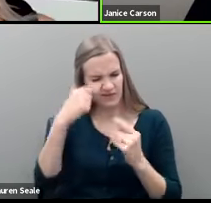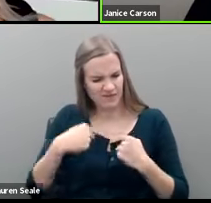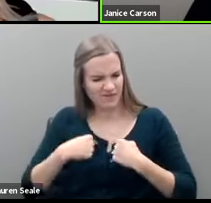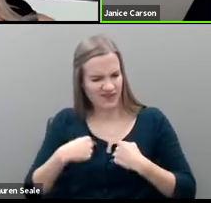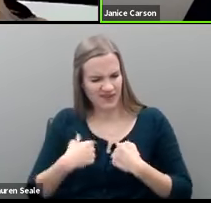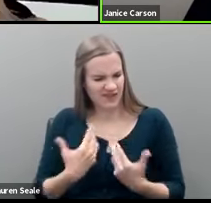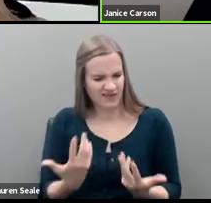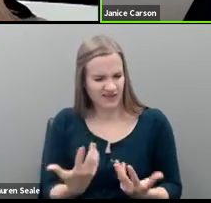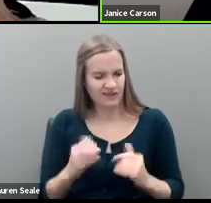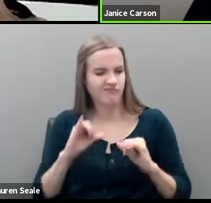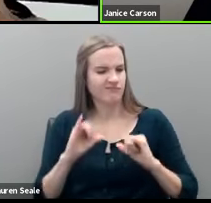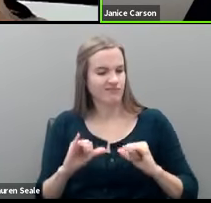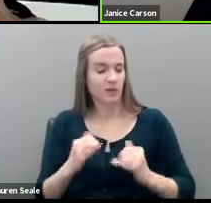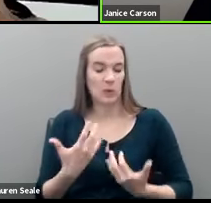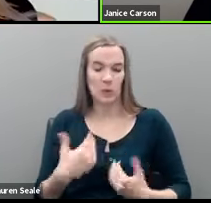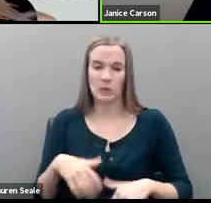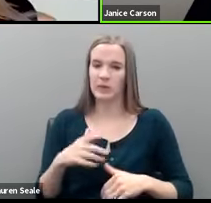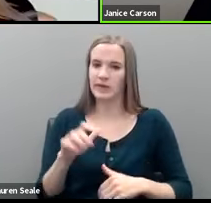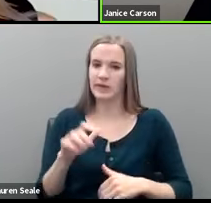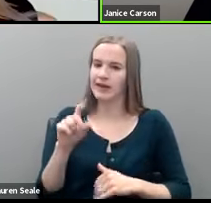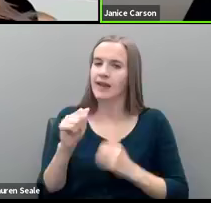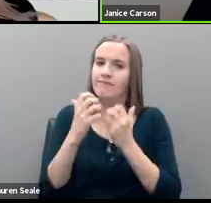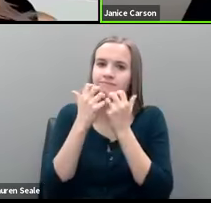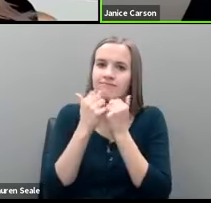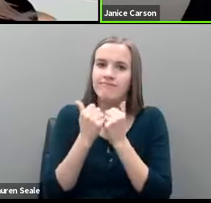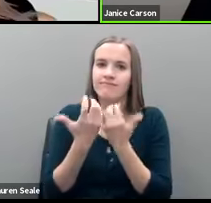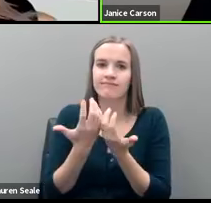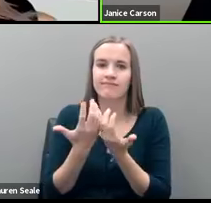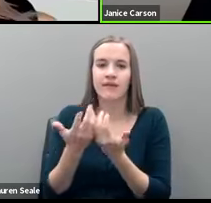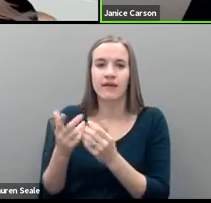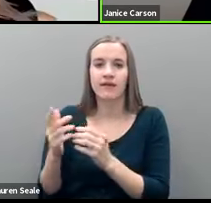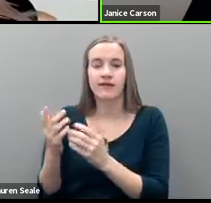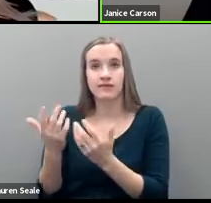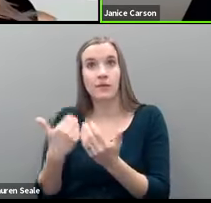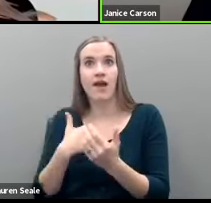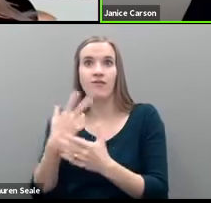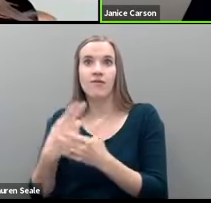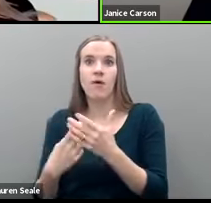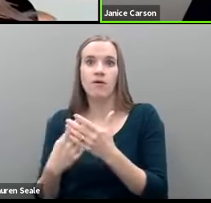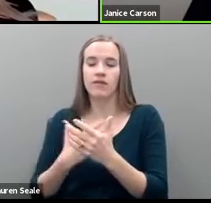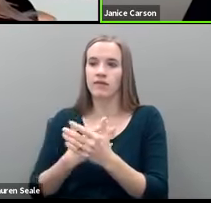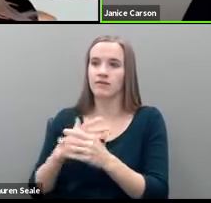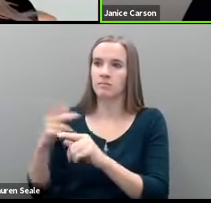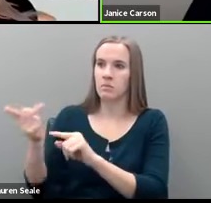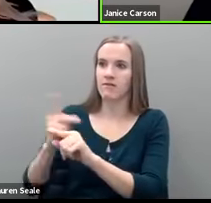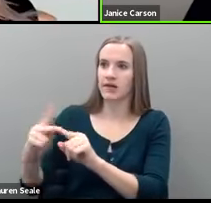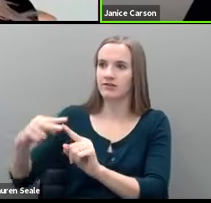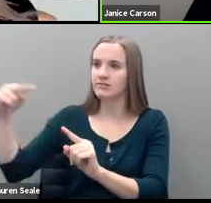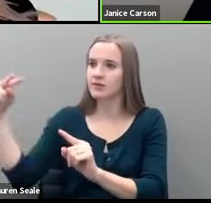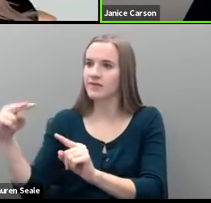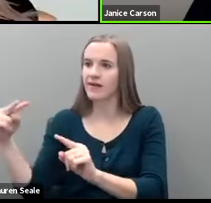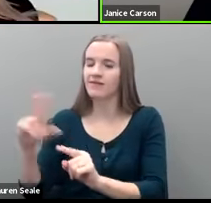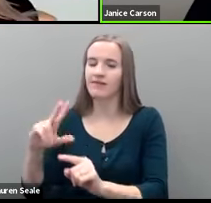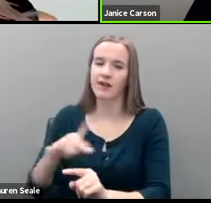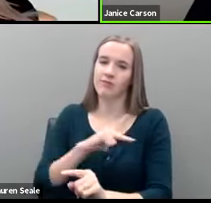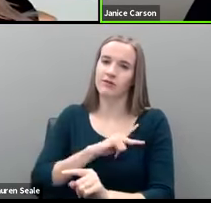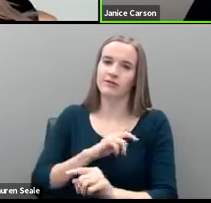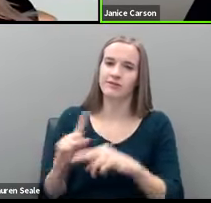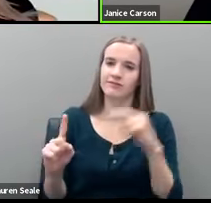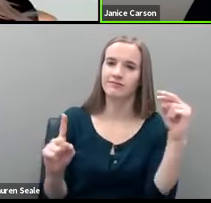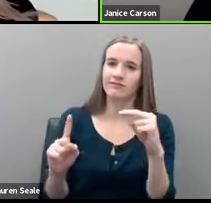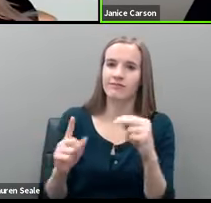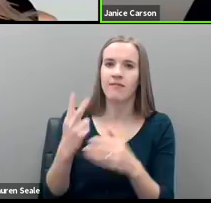personal. It's for professionally. It has a personal and a professional perspective. Certainly, it's also actually quite